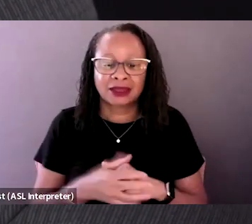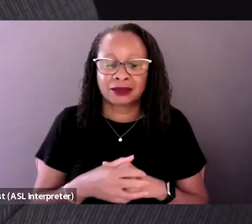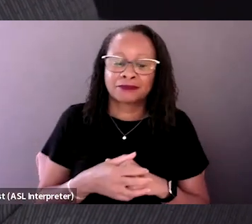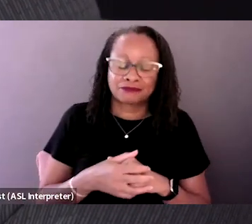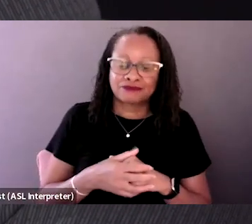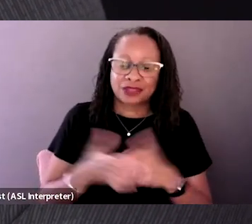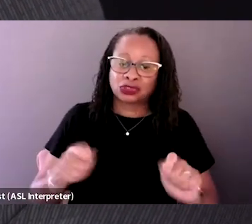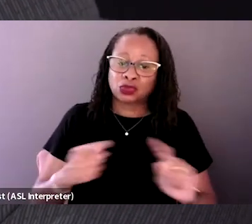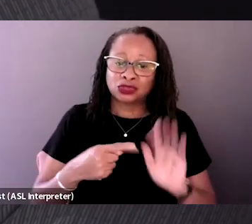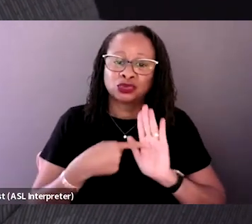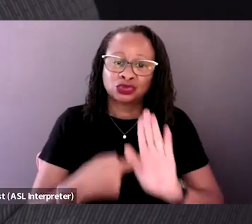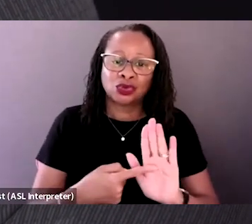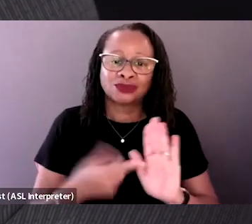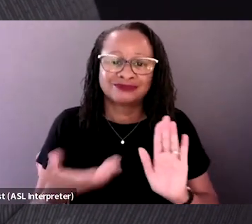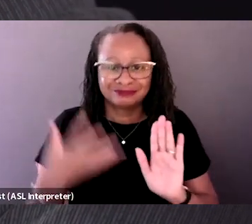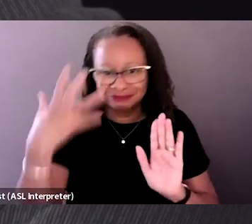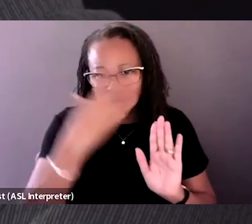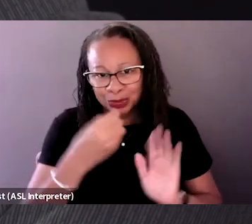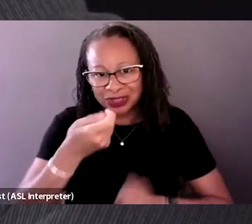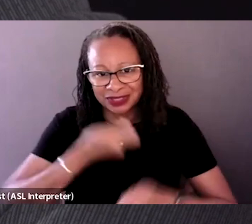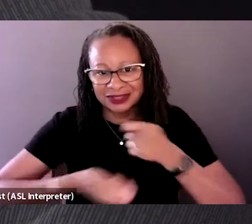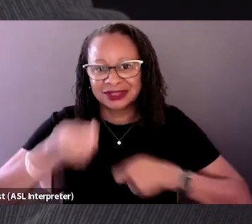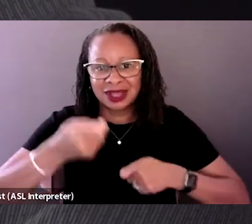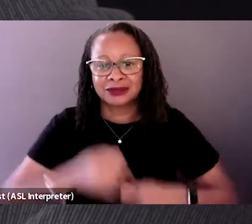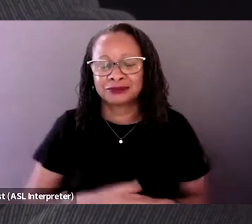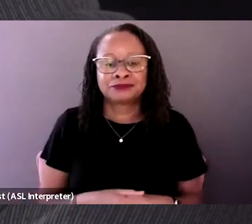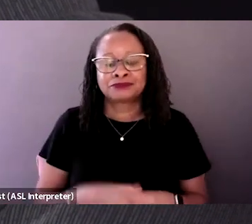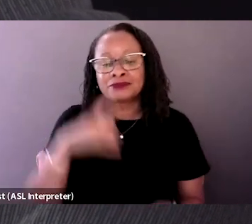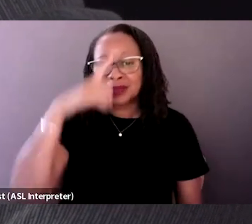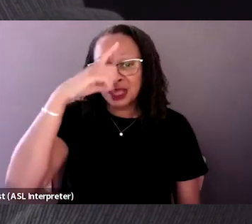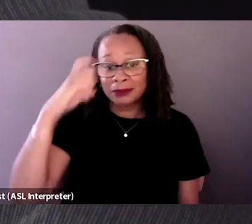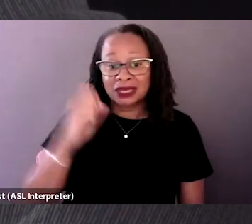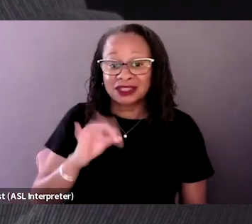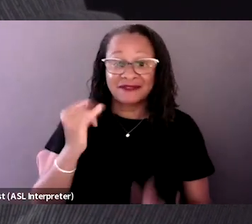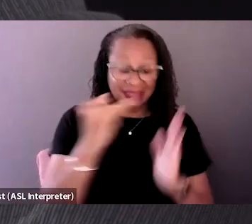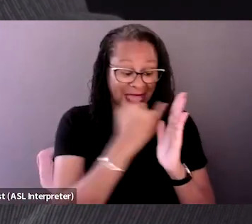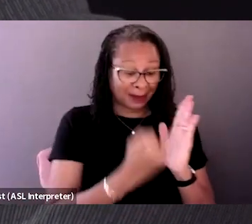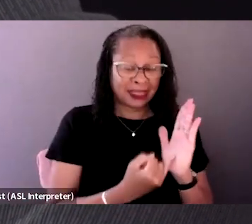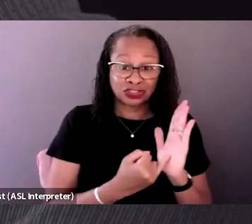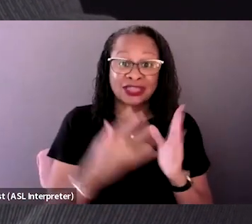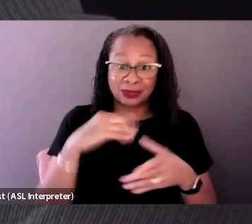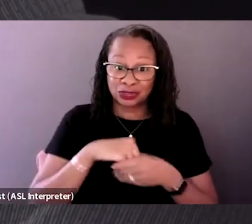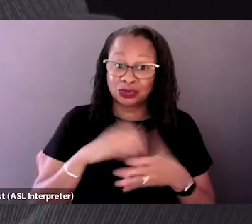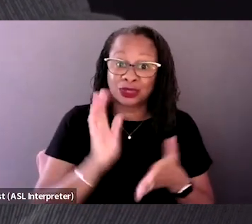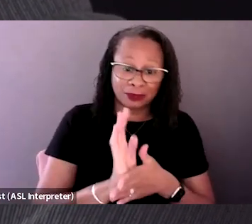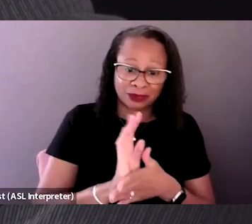death. We try to show beauty. And because of this